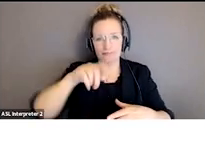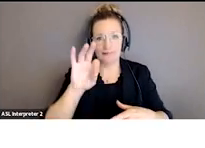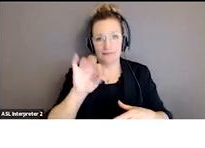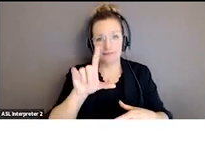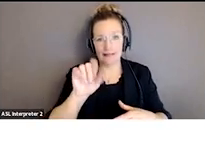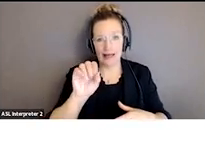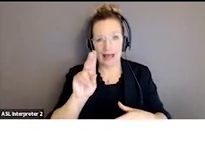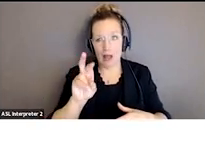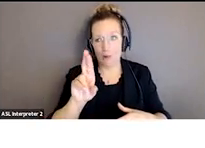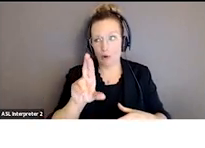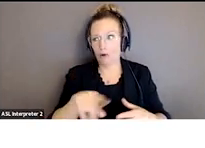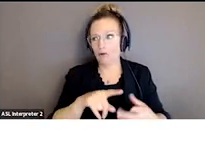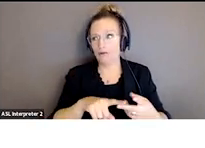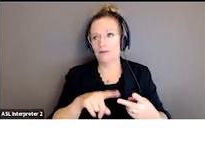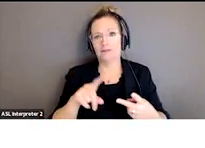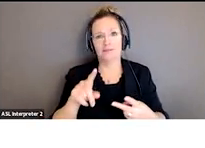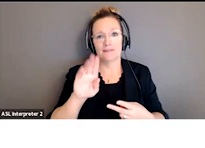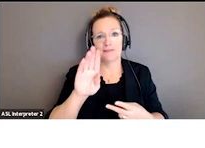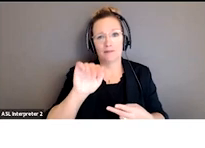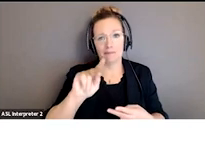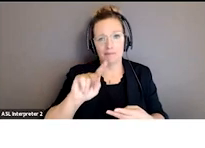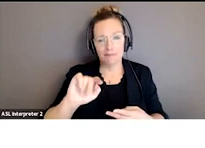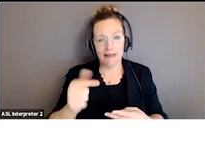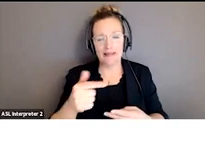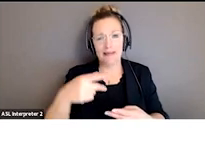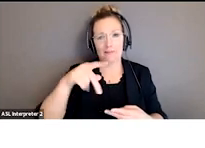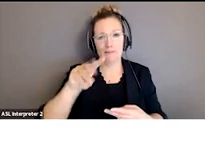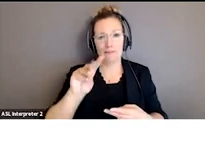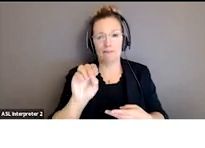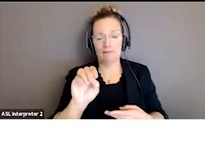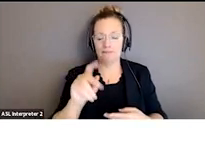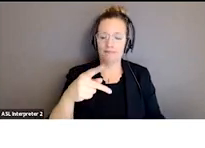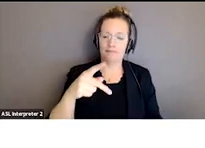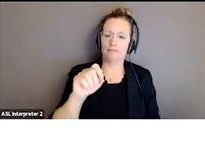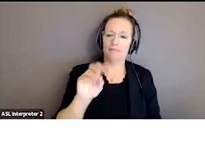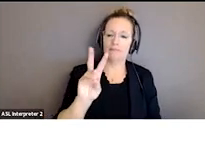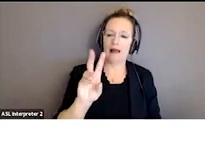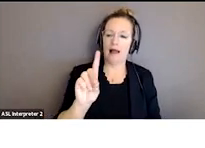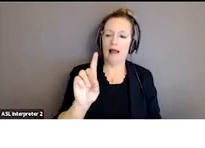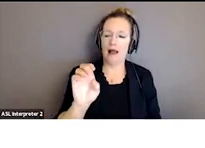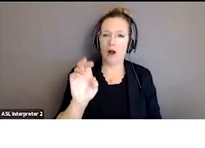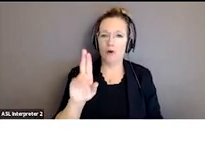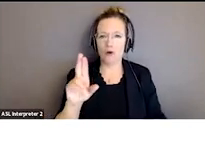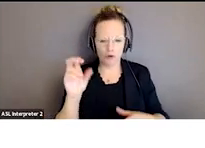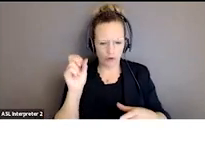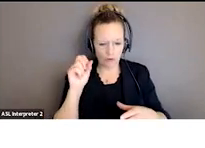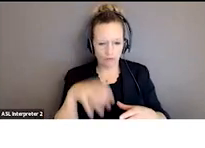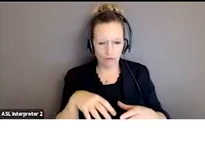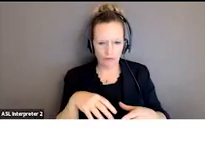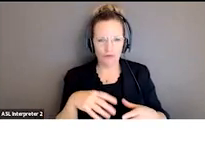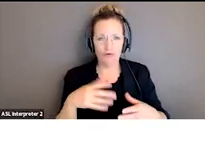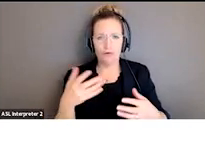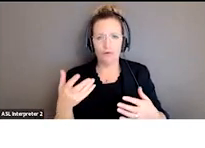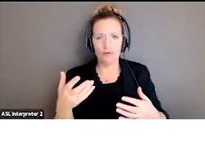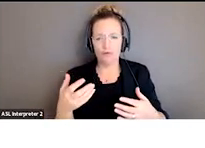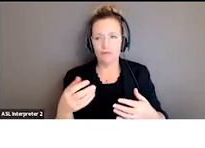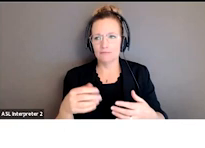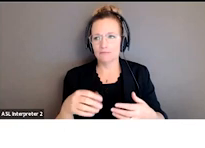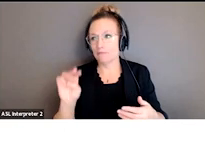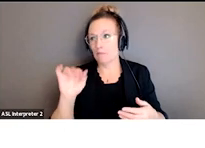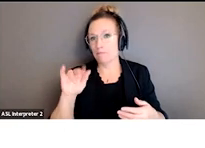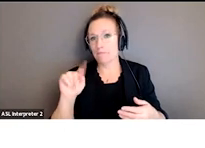the usual ingredients with maybe, something to put flavor in, well, if you put mint in it, you expect it to be minty.